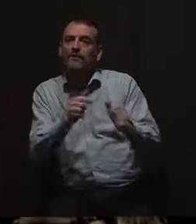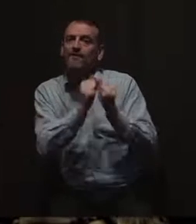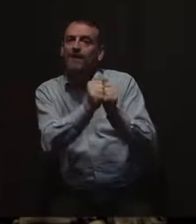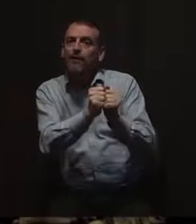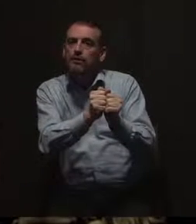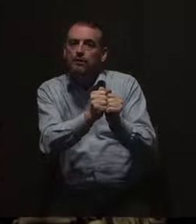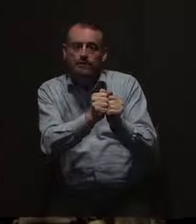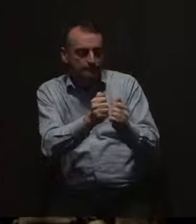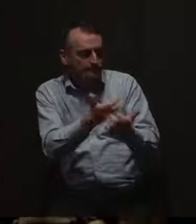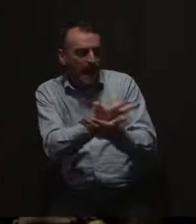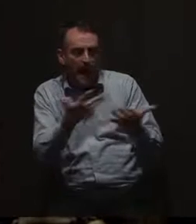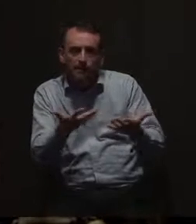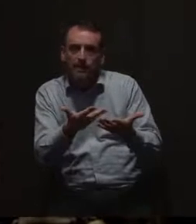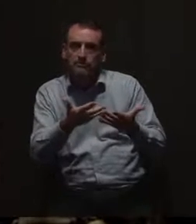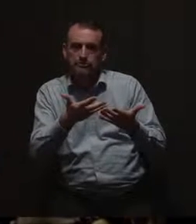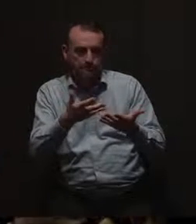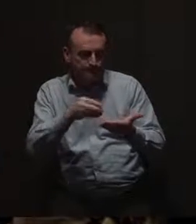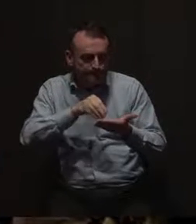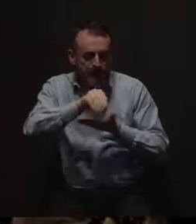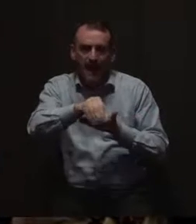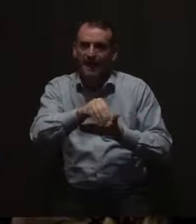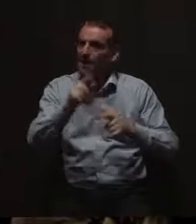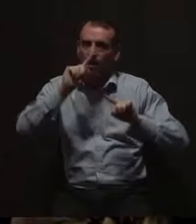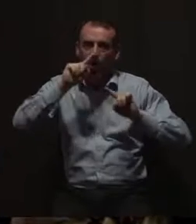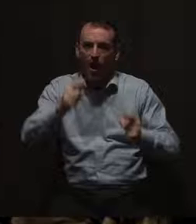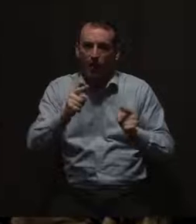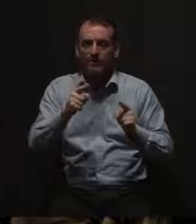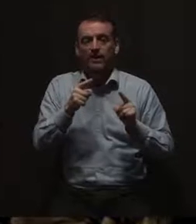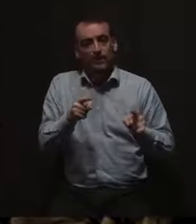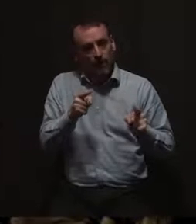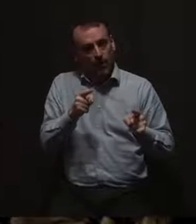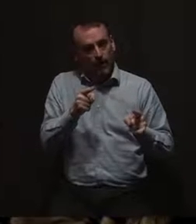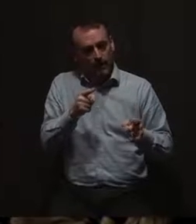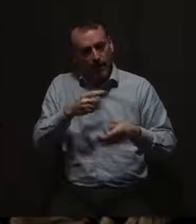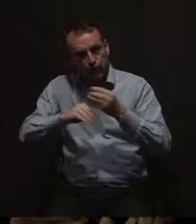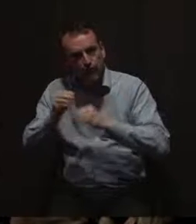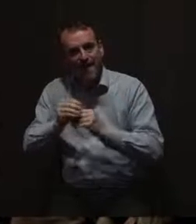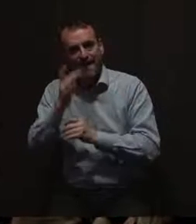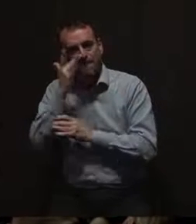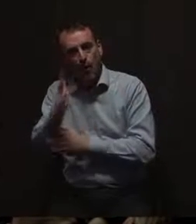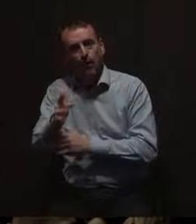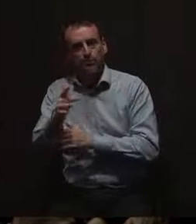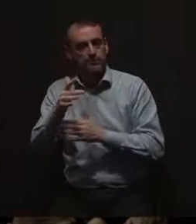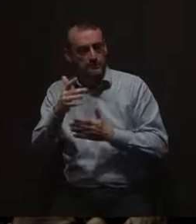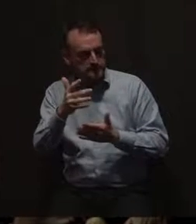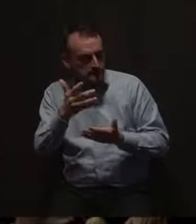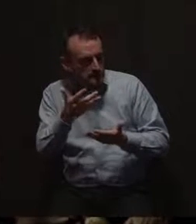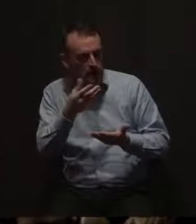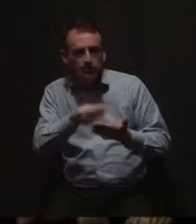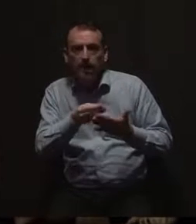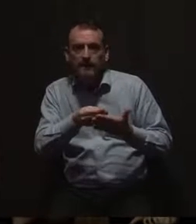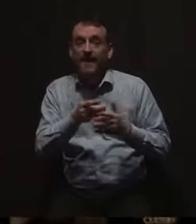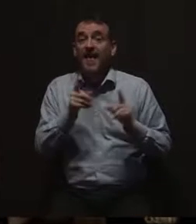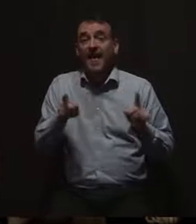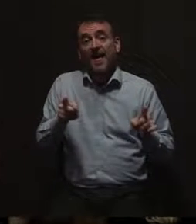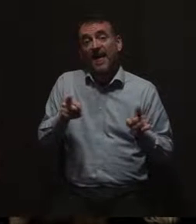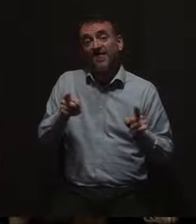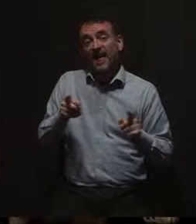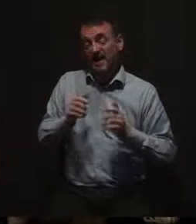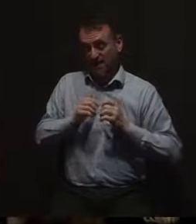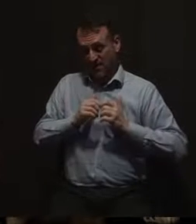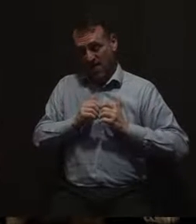a scale and understanding for these other values. And we need a fair economy of love. So when not